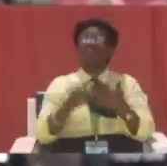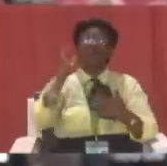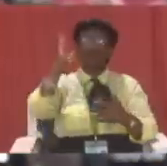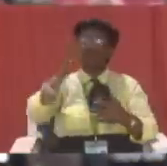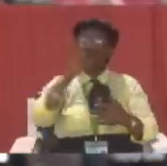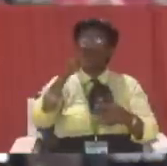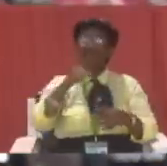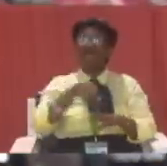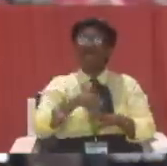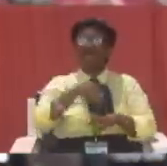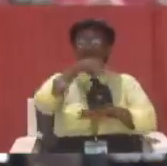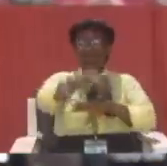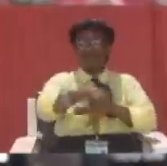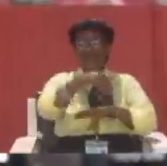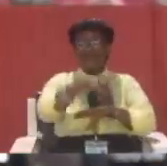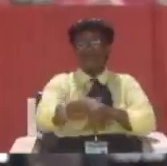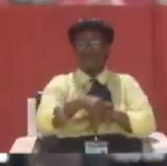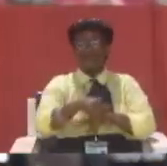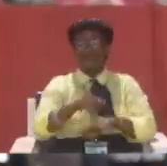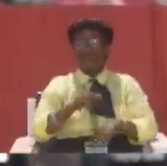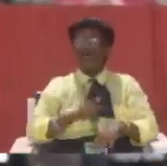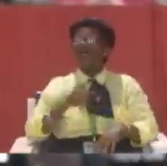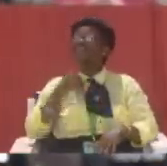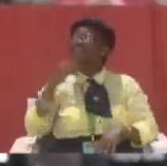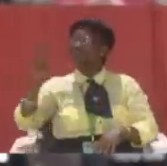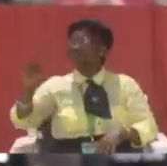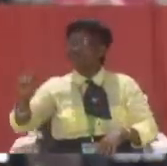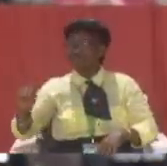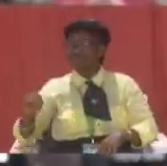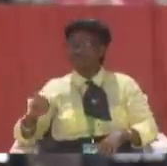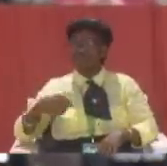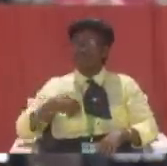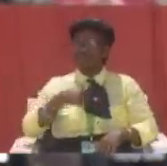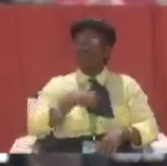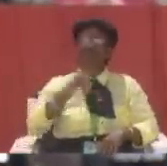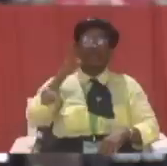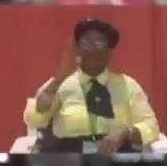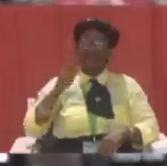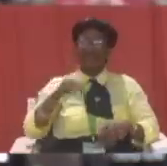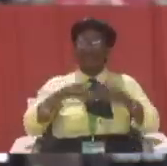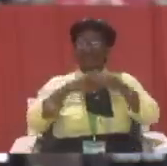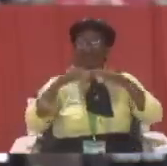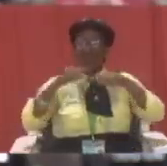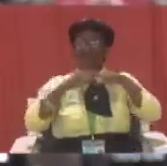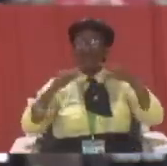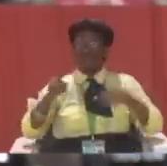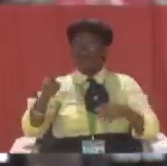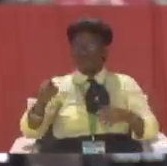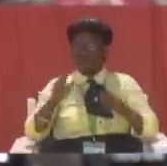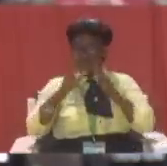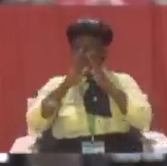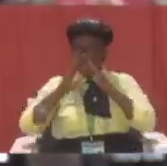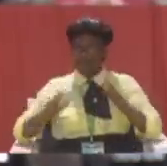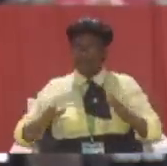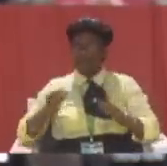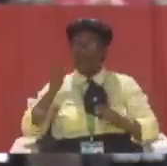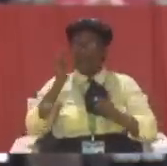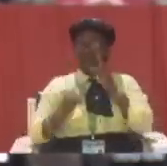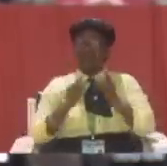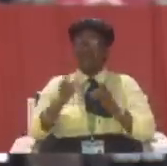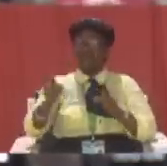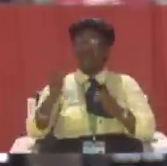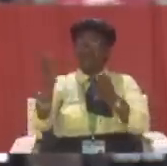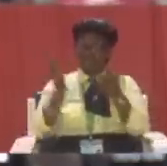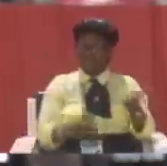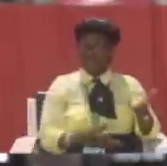I said to him, we will build you a house if you bring the money. He said, money is not a problem. Hey,